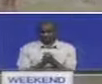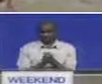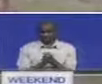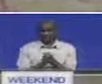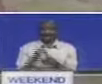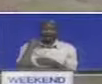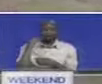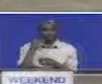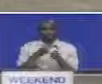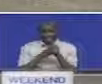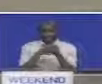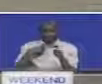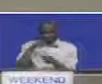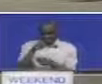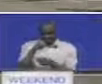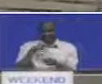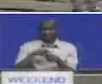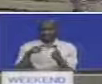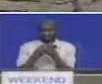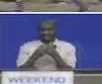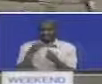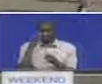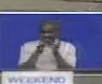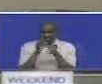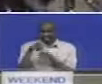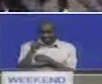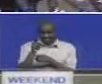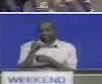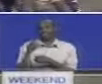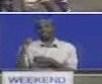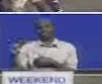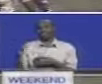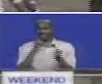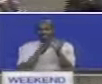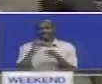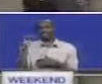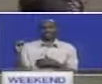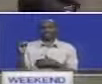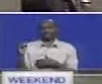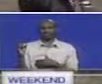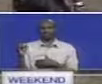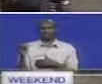Nakuru took the lead from the onslaught of the affair and had a 33-0 lead before the breather.